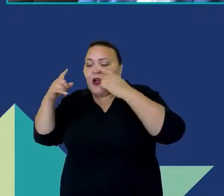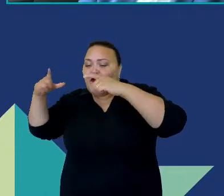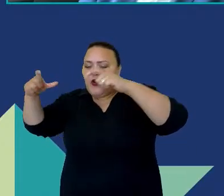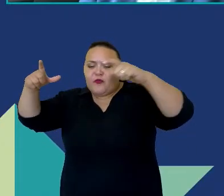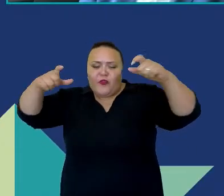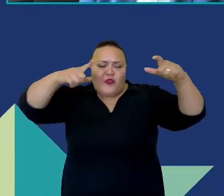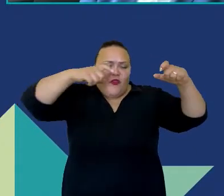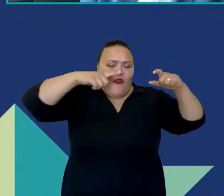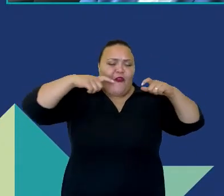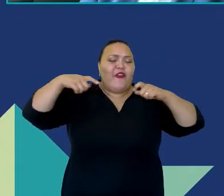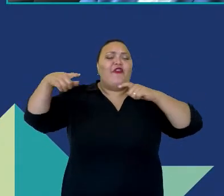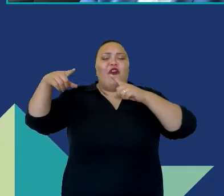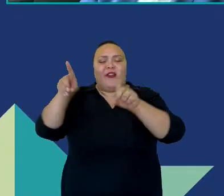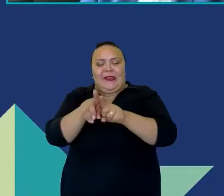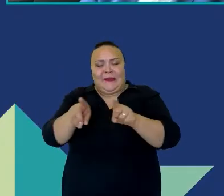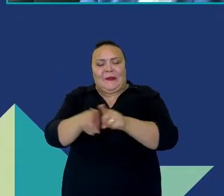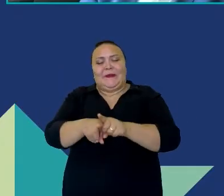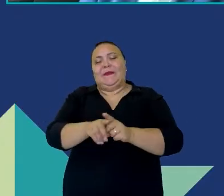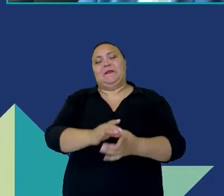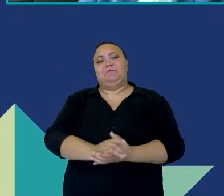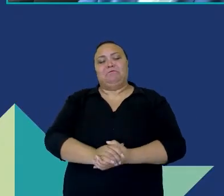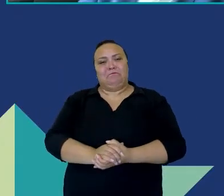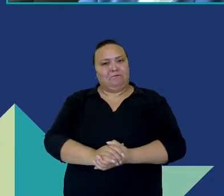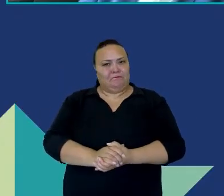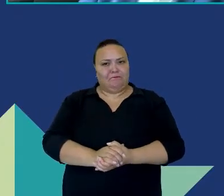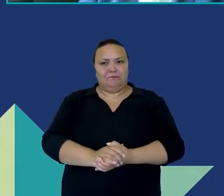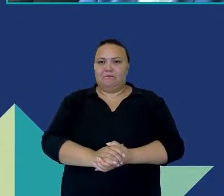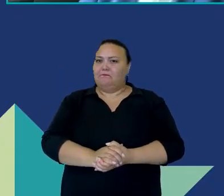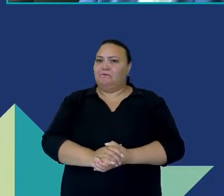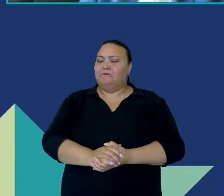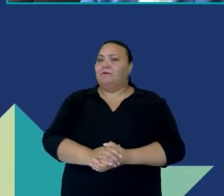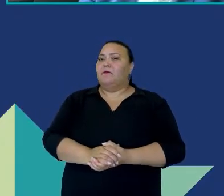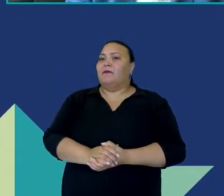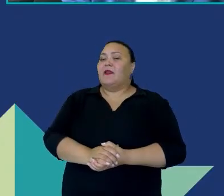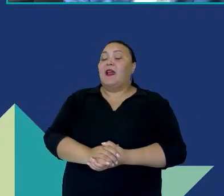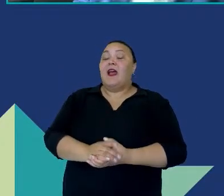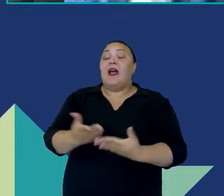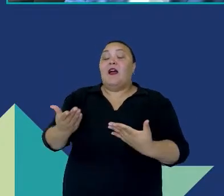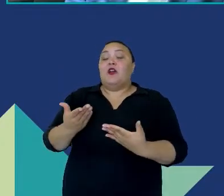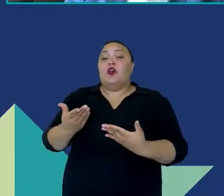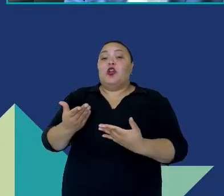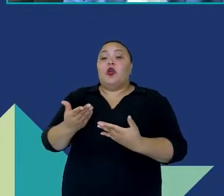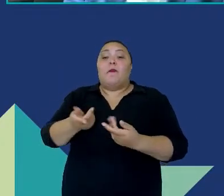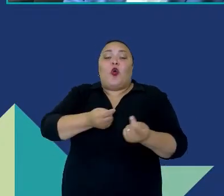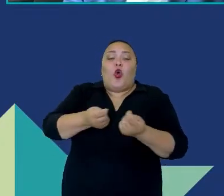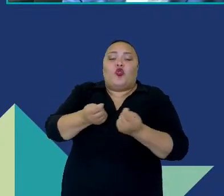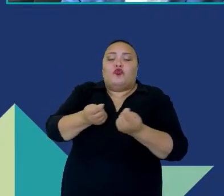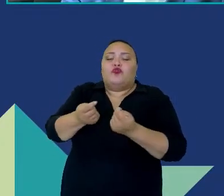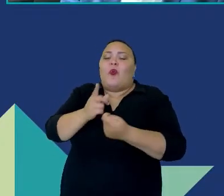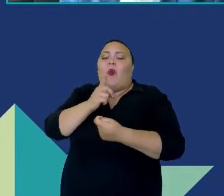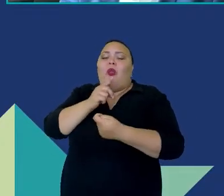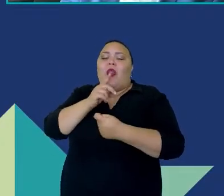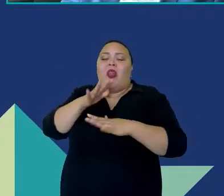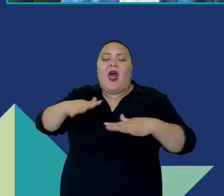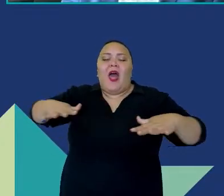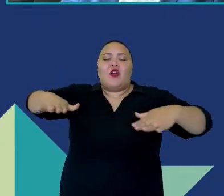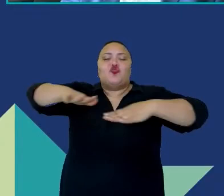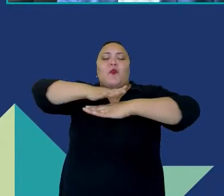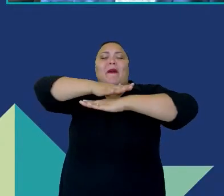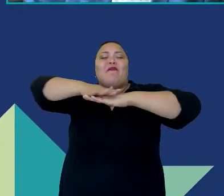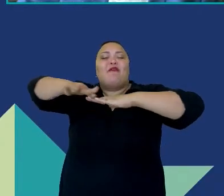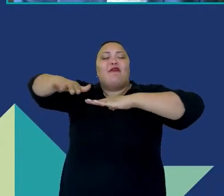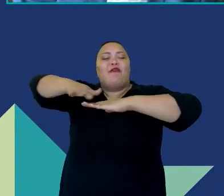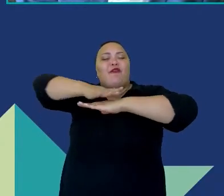For surface water management, you can go from, it's important to manage that, to